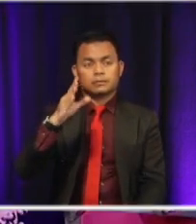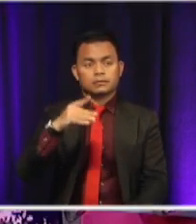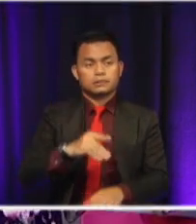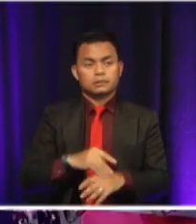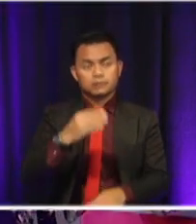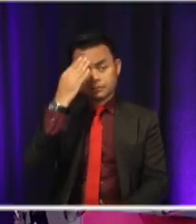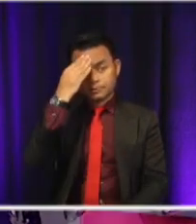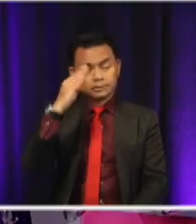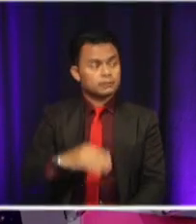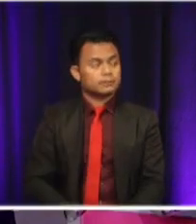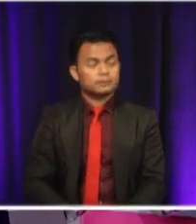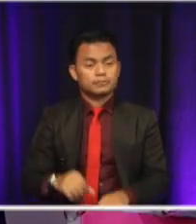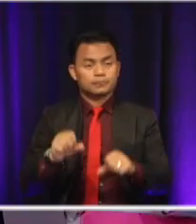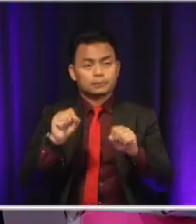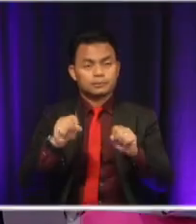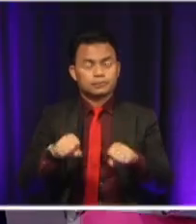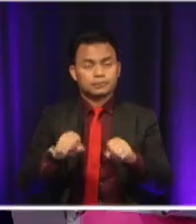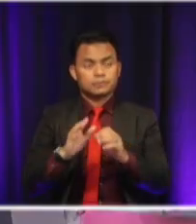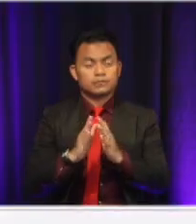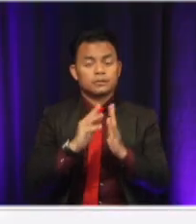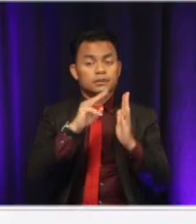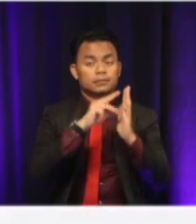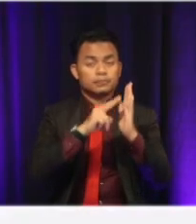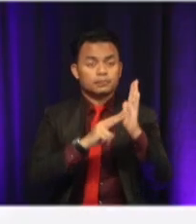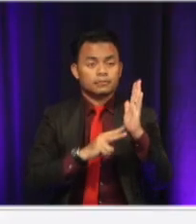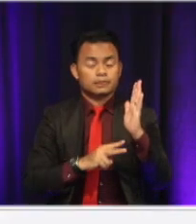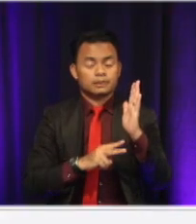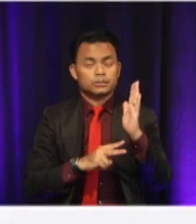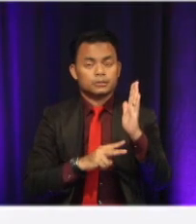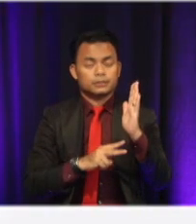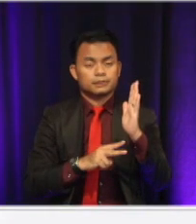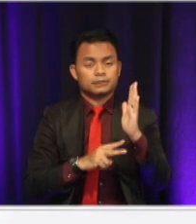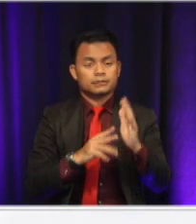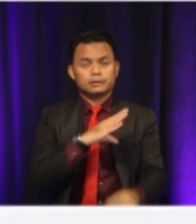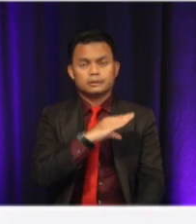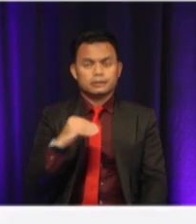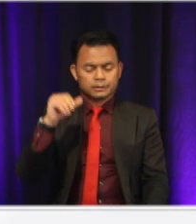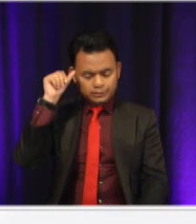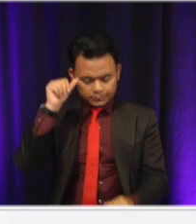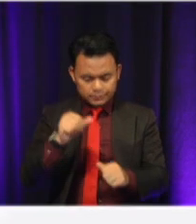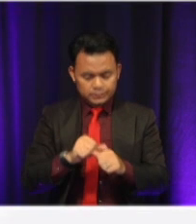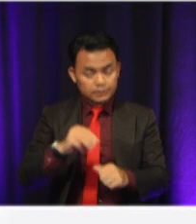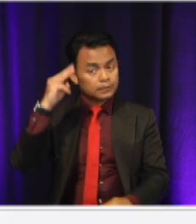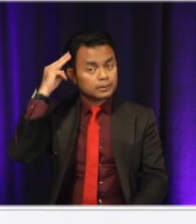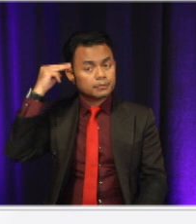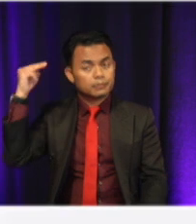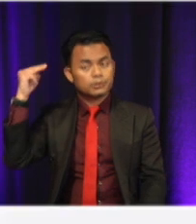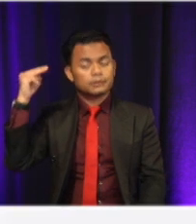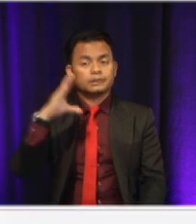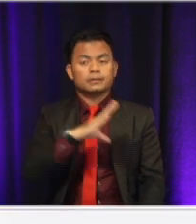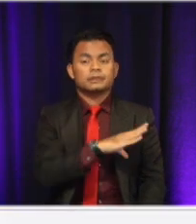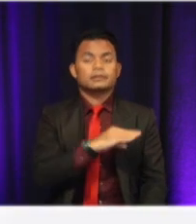you can read through to refresh your memory. Quickly focus on the question